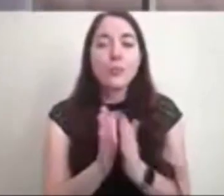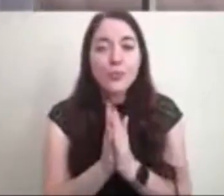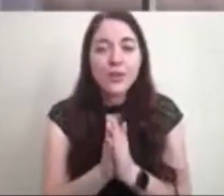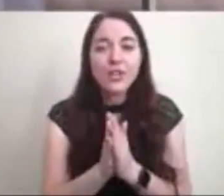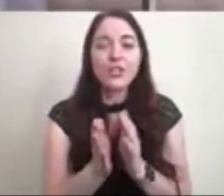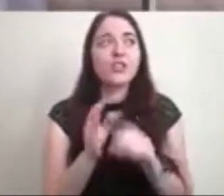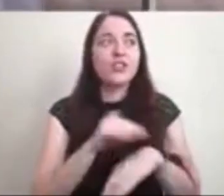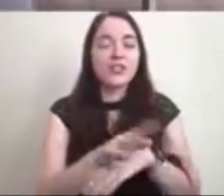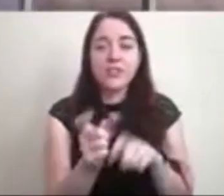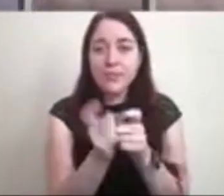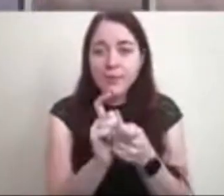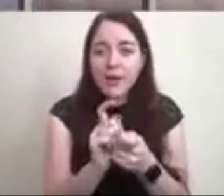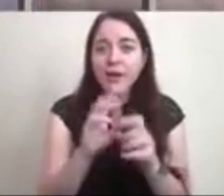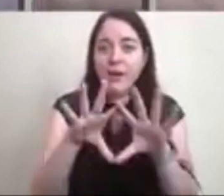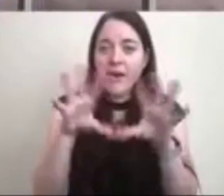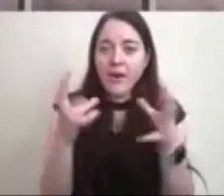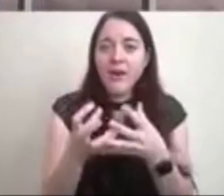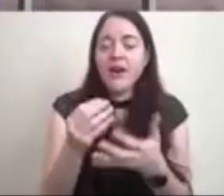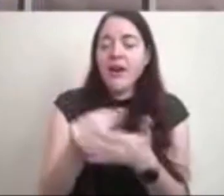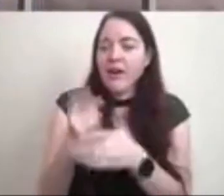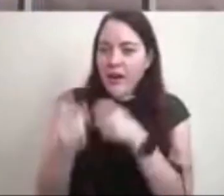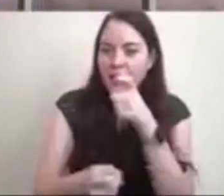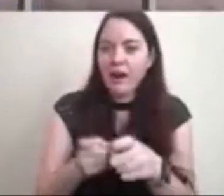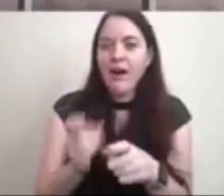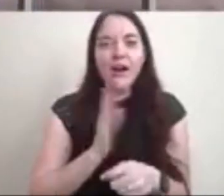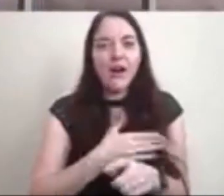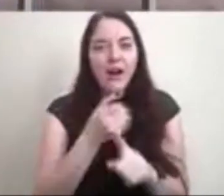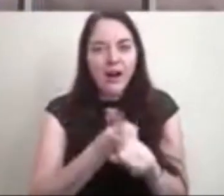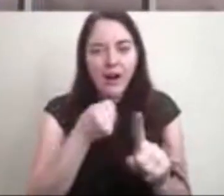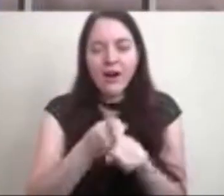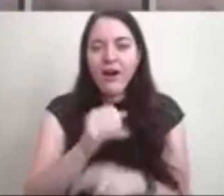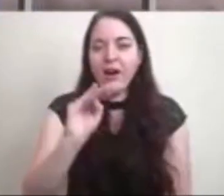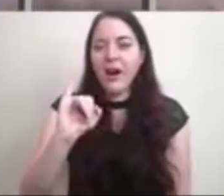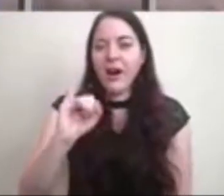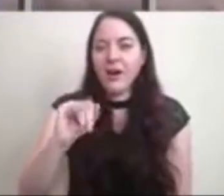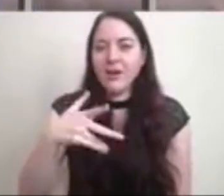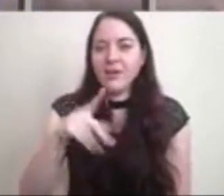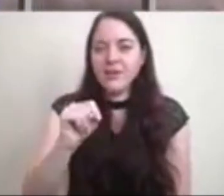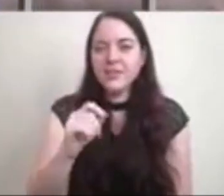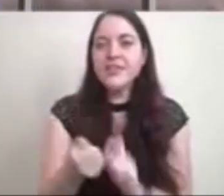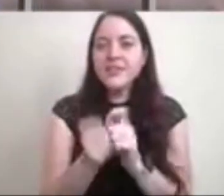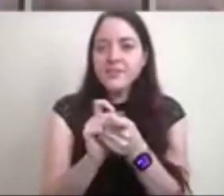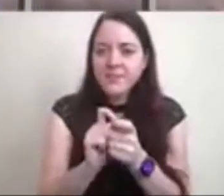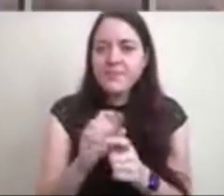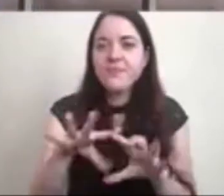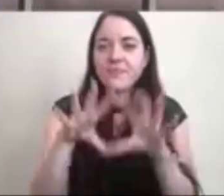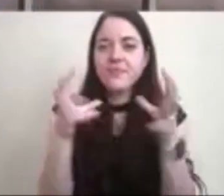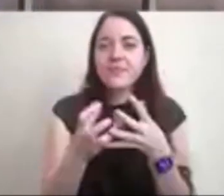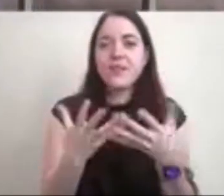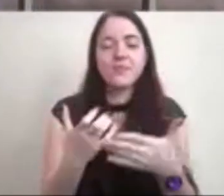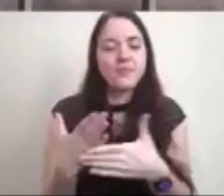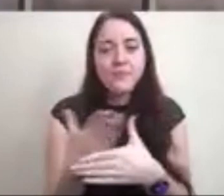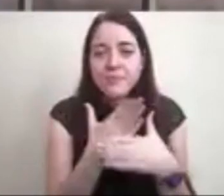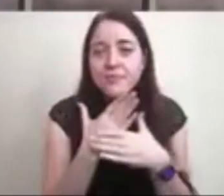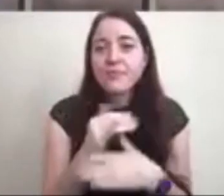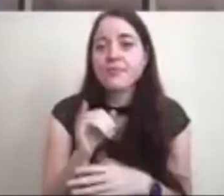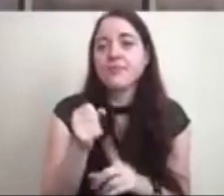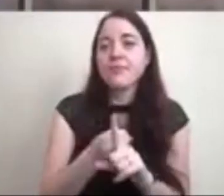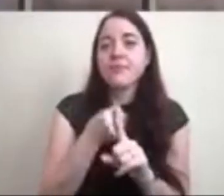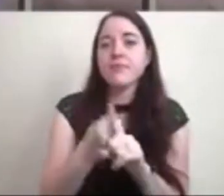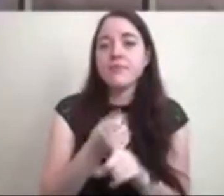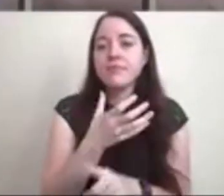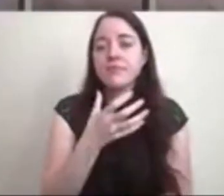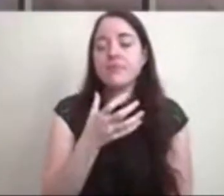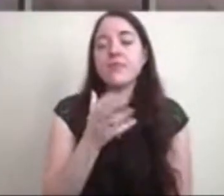changes the world. Our impact changes the world. We always want to share the impact as well as some information. As our vice